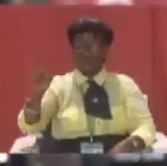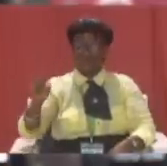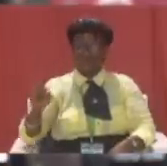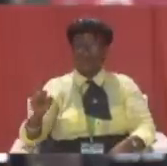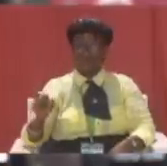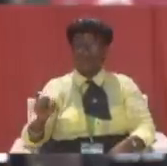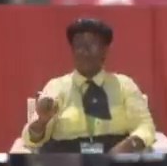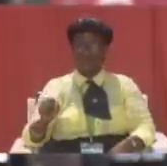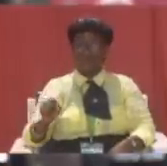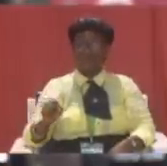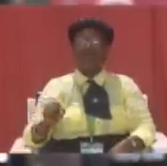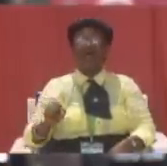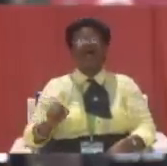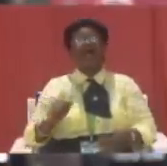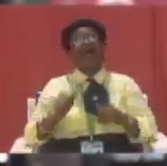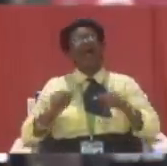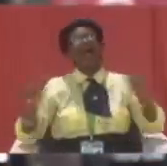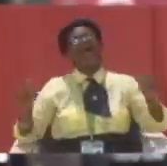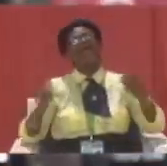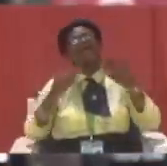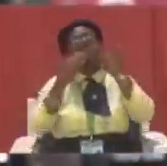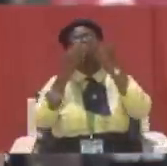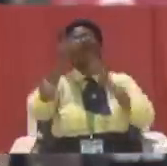Oh, thank you again, Lord.